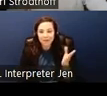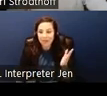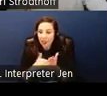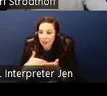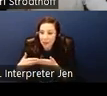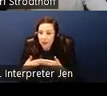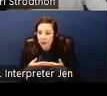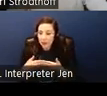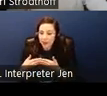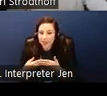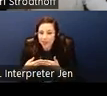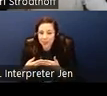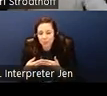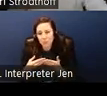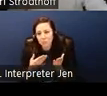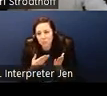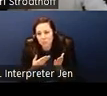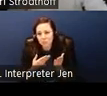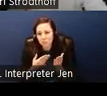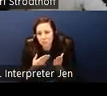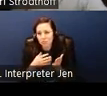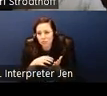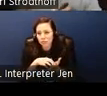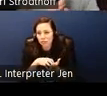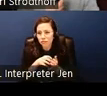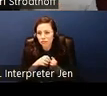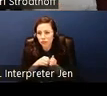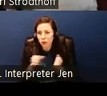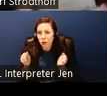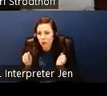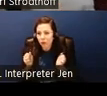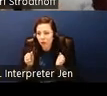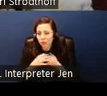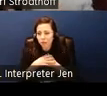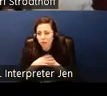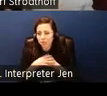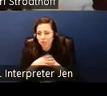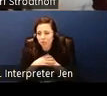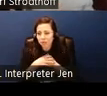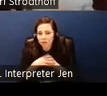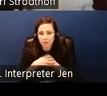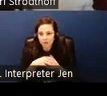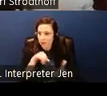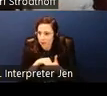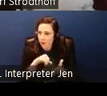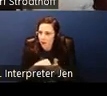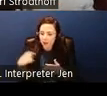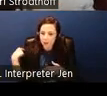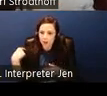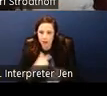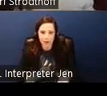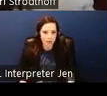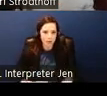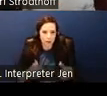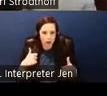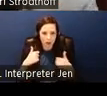baby. We're so vulnerable. There's no way for us to survive without